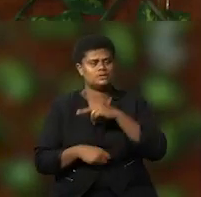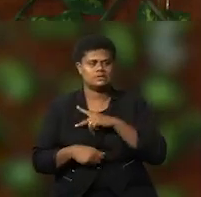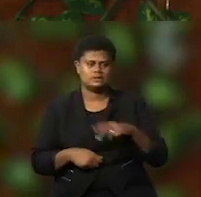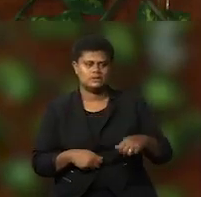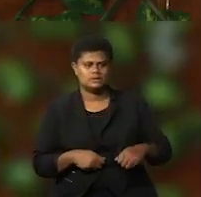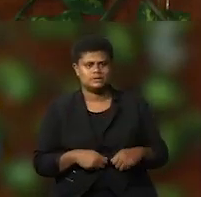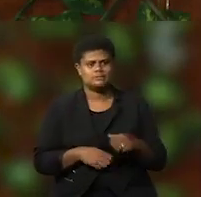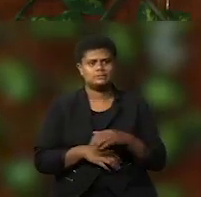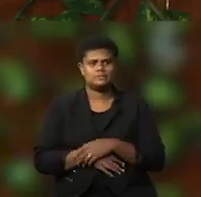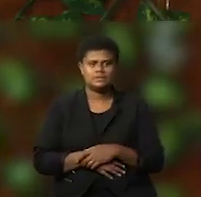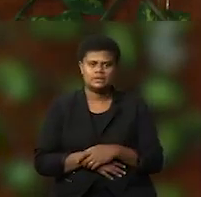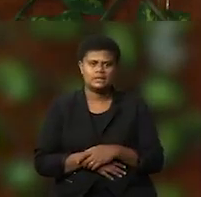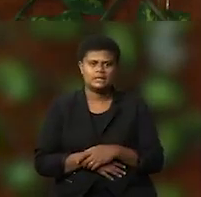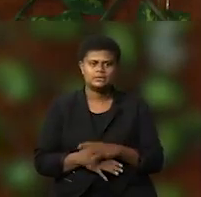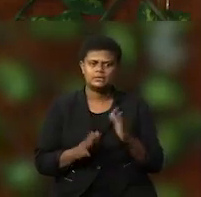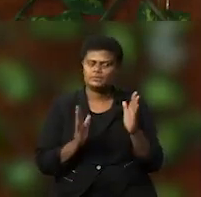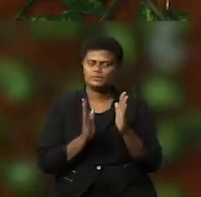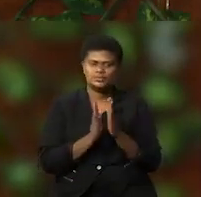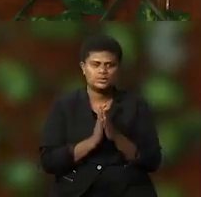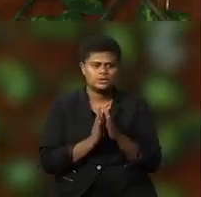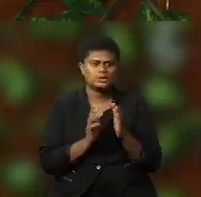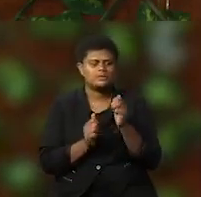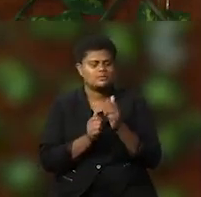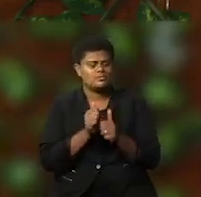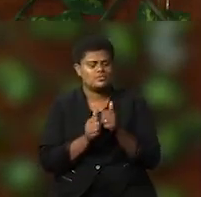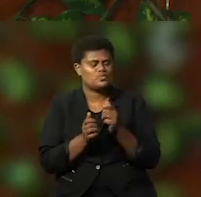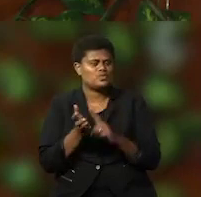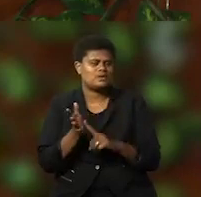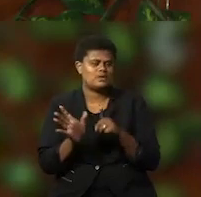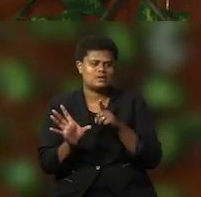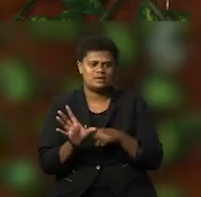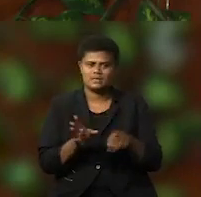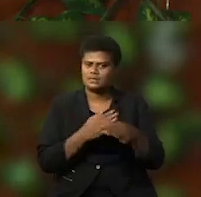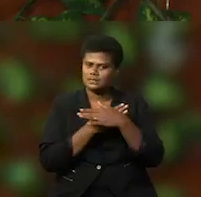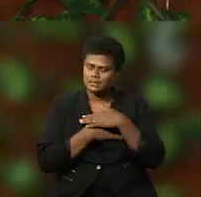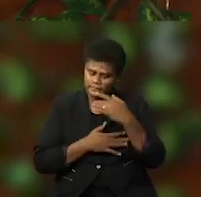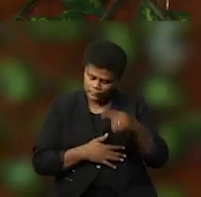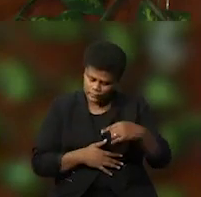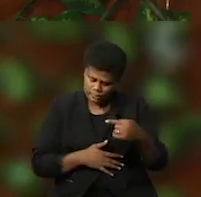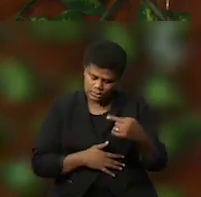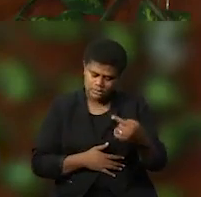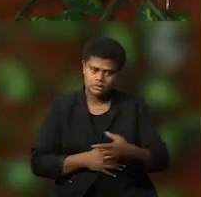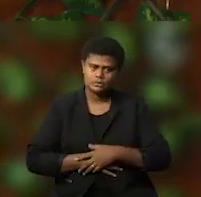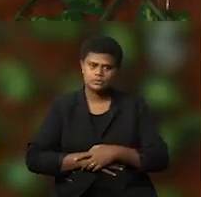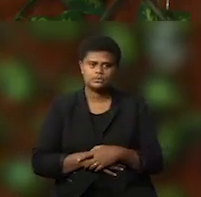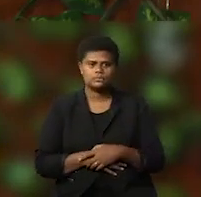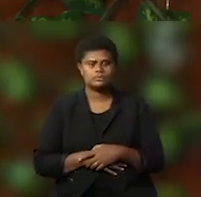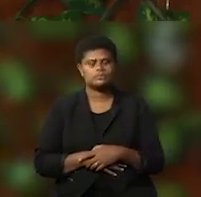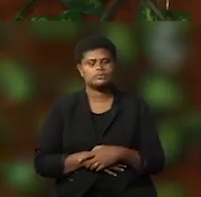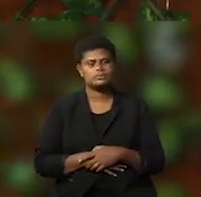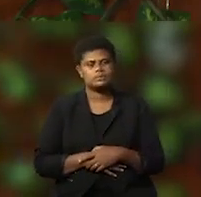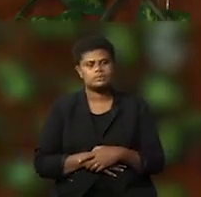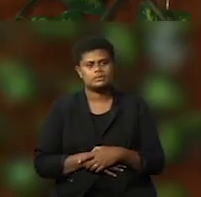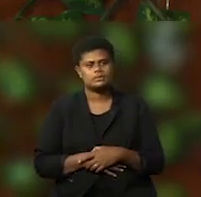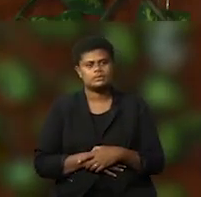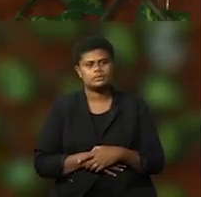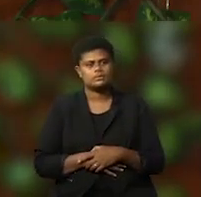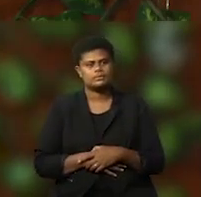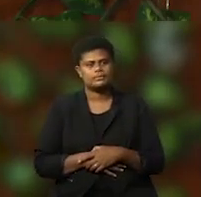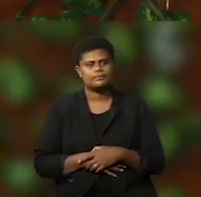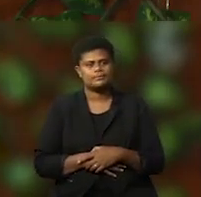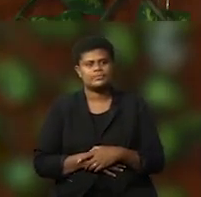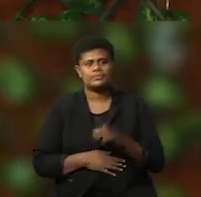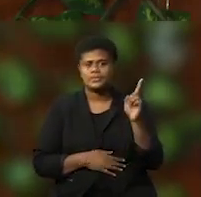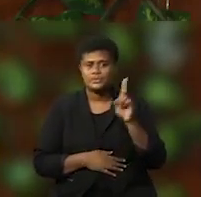of those, let us pray. Let brotherly love continue so that we can survive the shaking of the heavens and the earth.